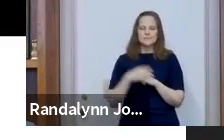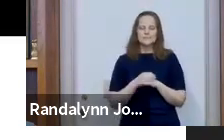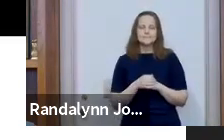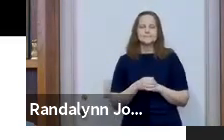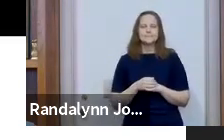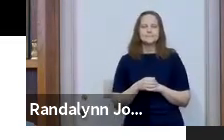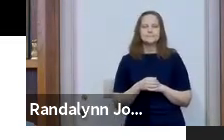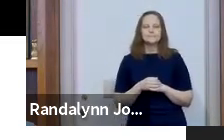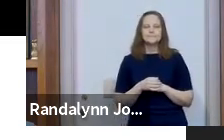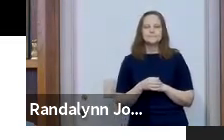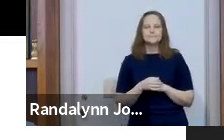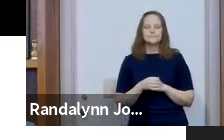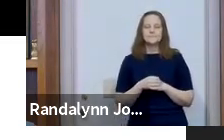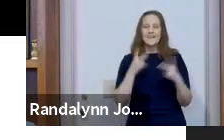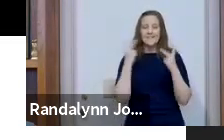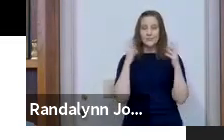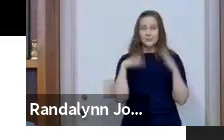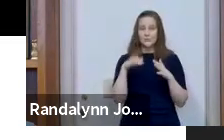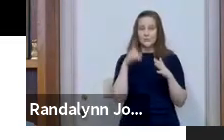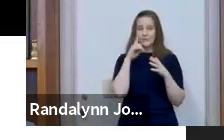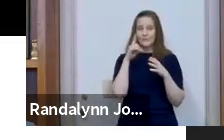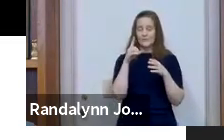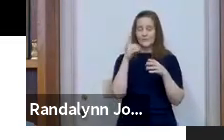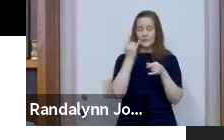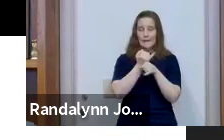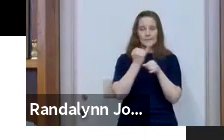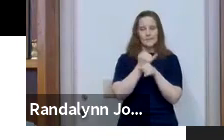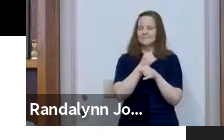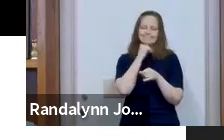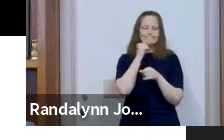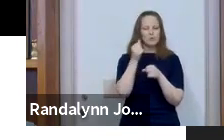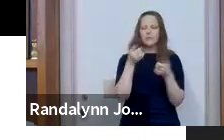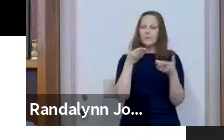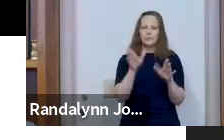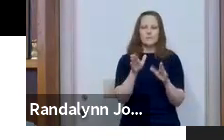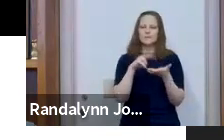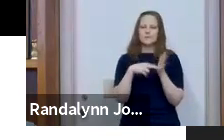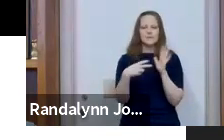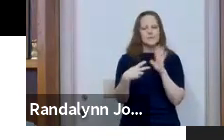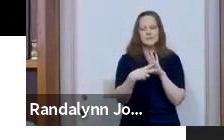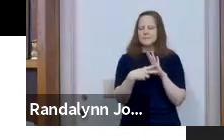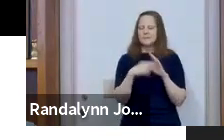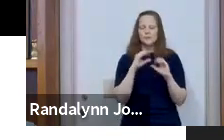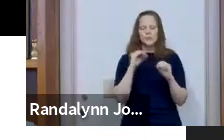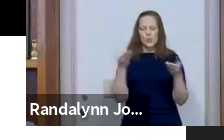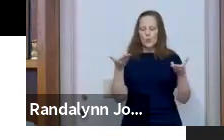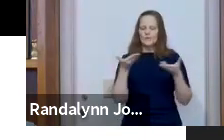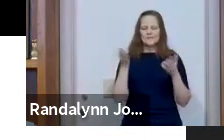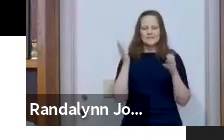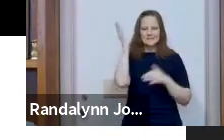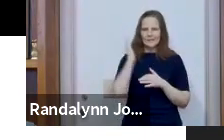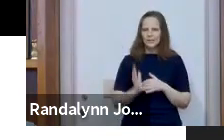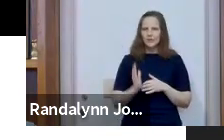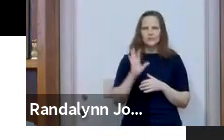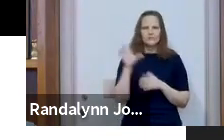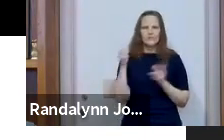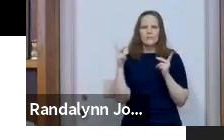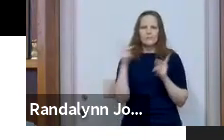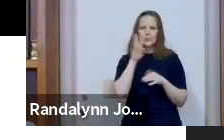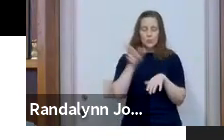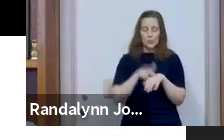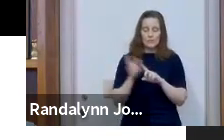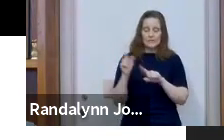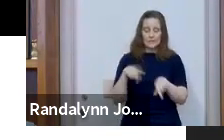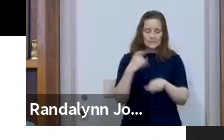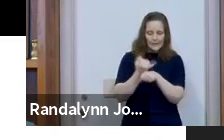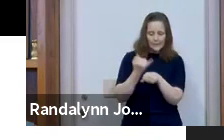at this time, visitors to our campus are not permitted. That includes guest speakers and others who would normally come to our campus. And